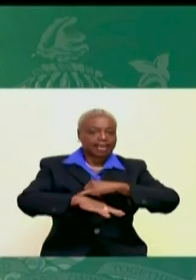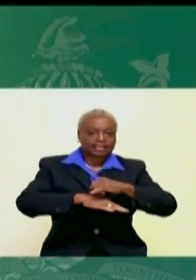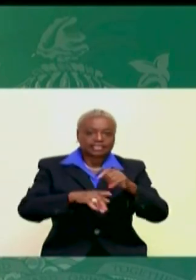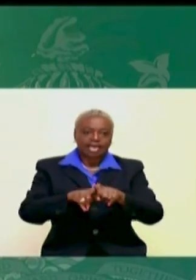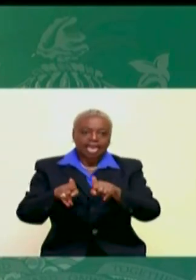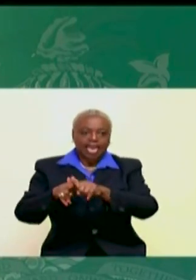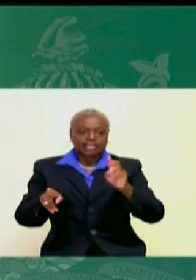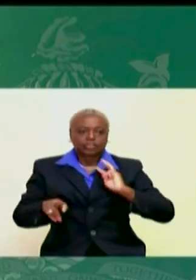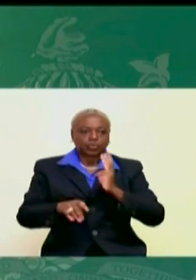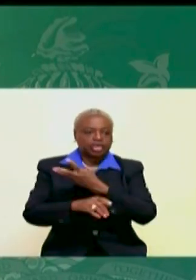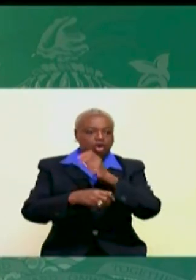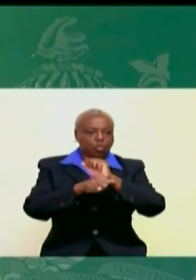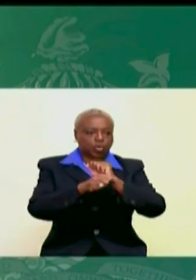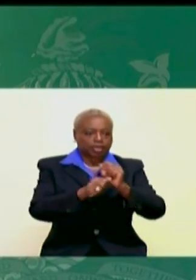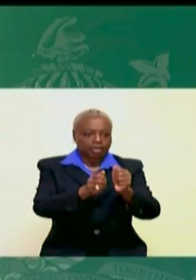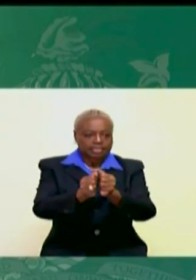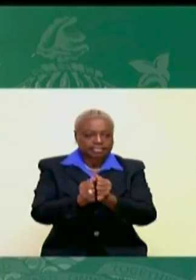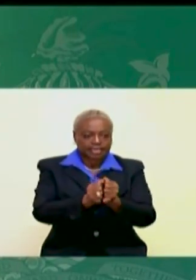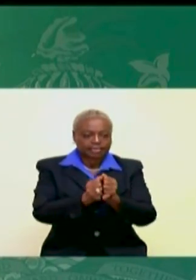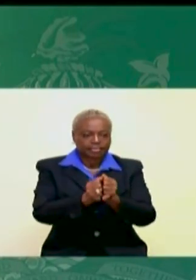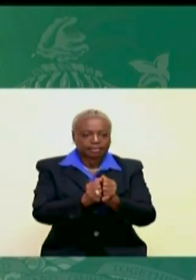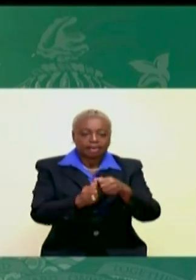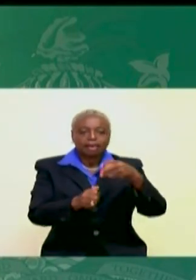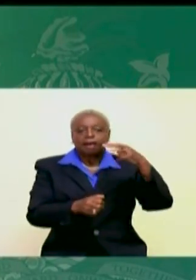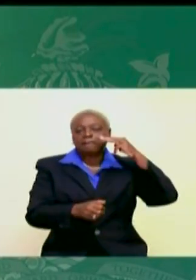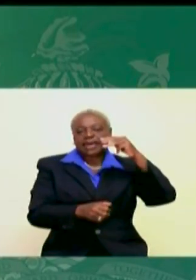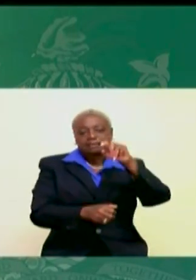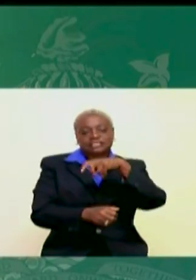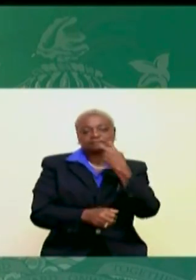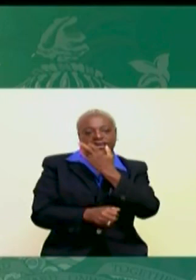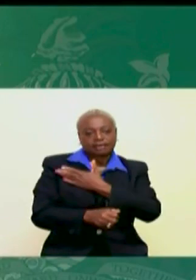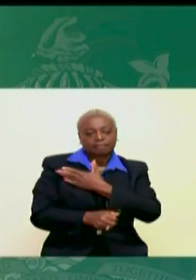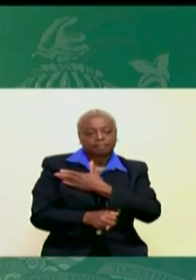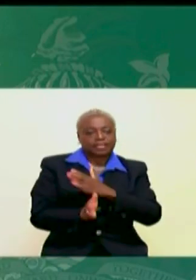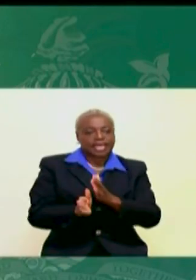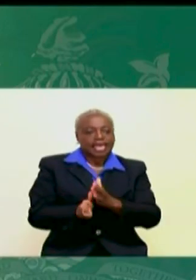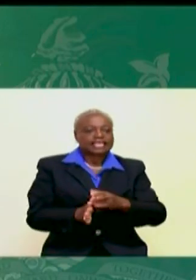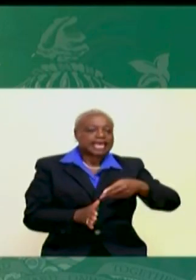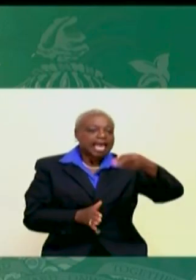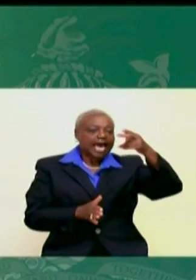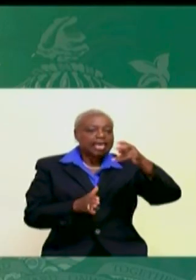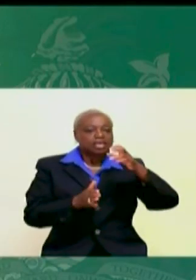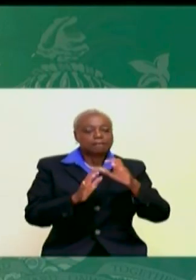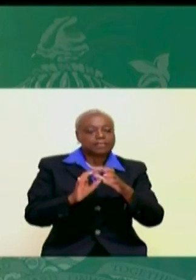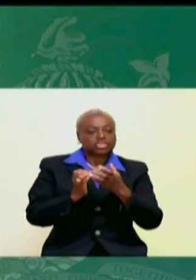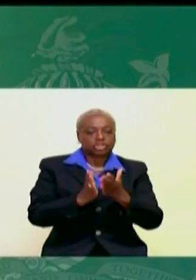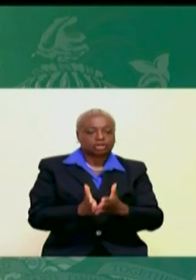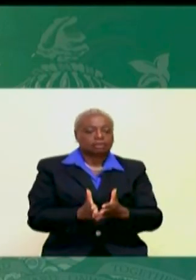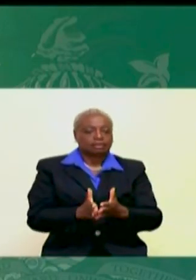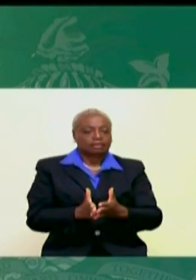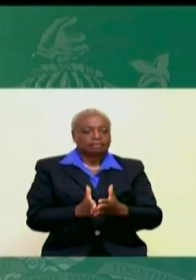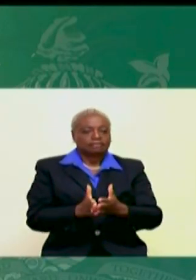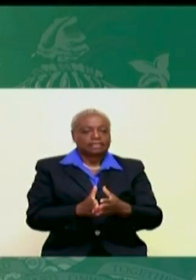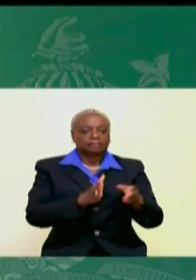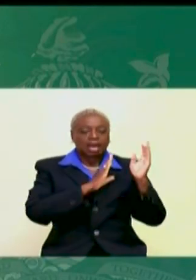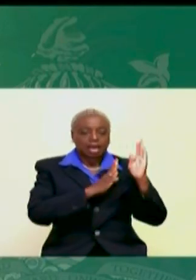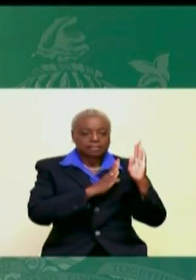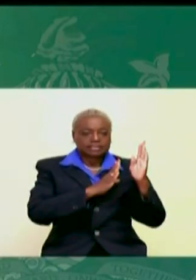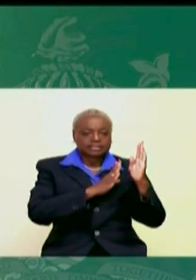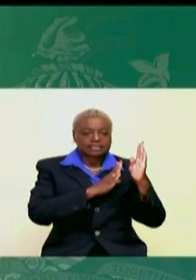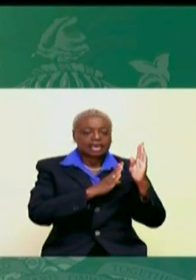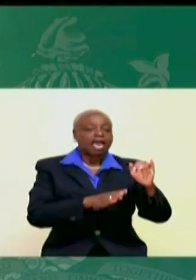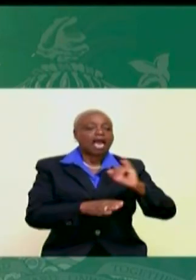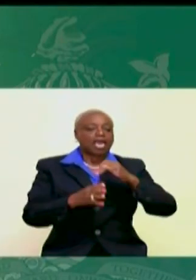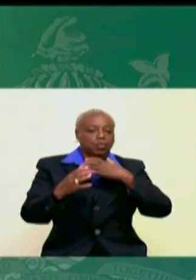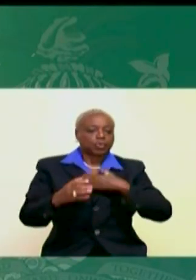work together. Madam Speaker, as the High Commissioner for the Bahamas to CARICOM, I wish to